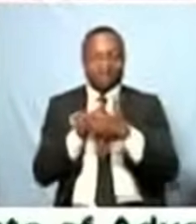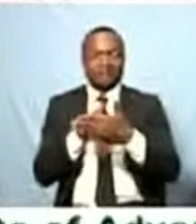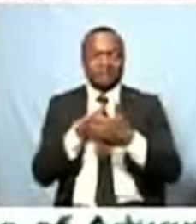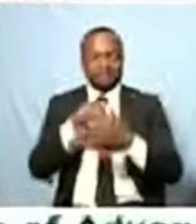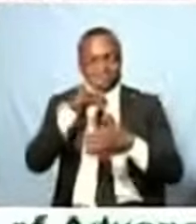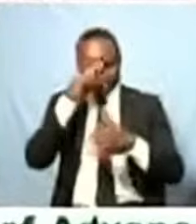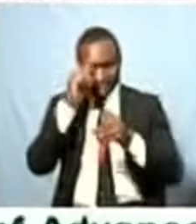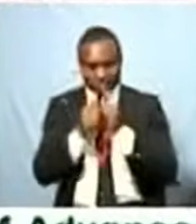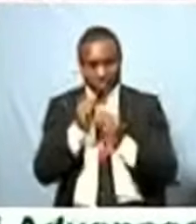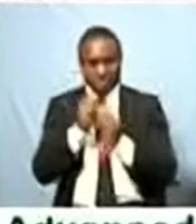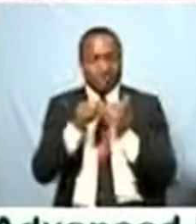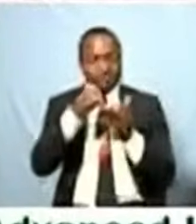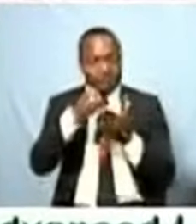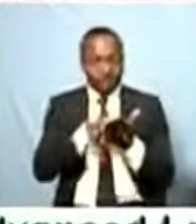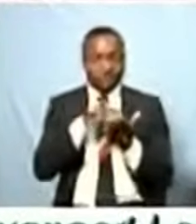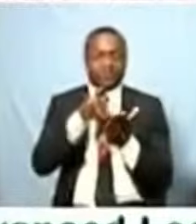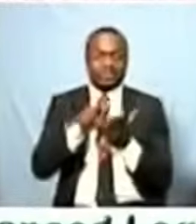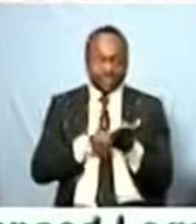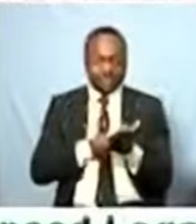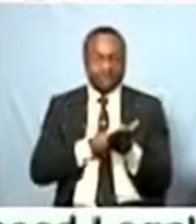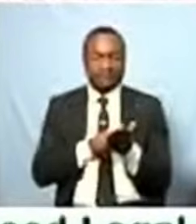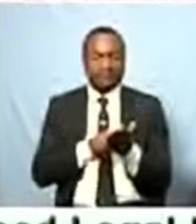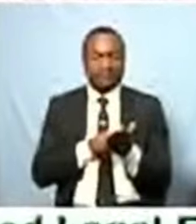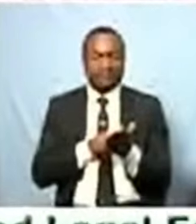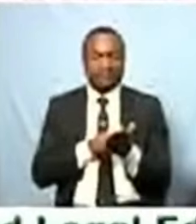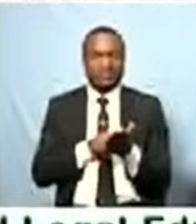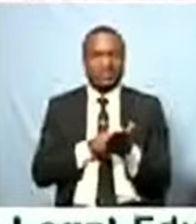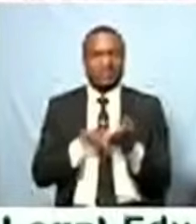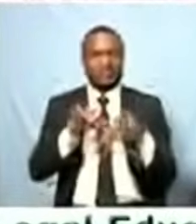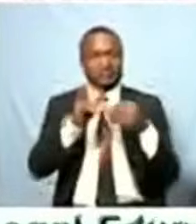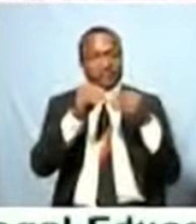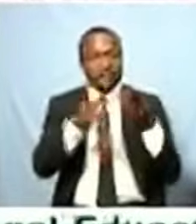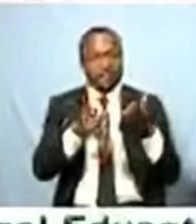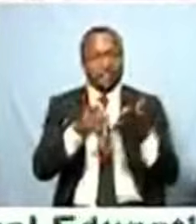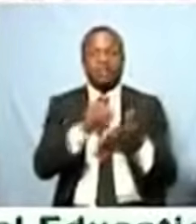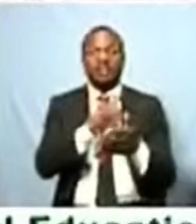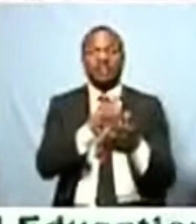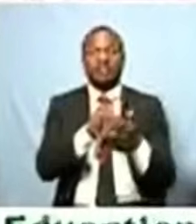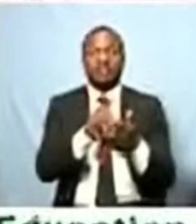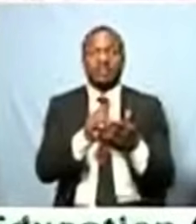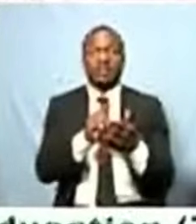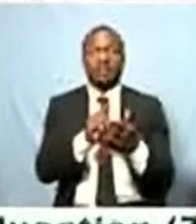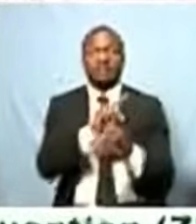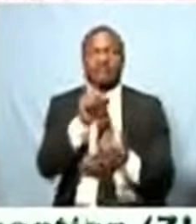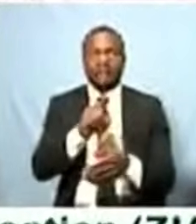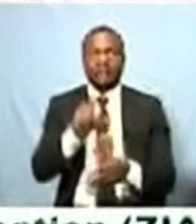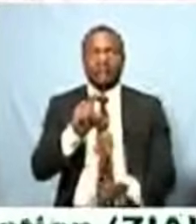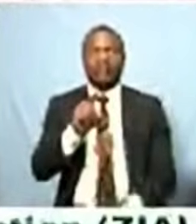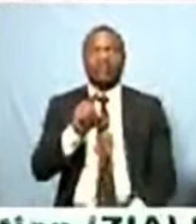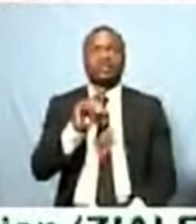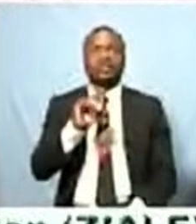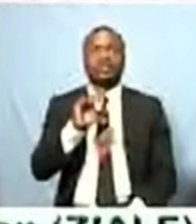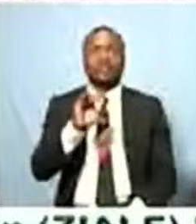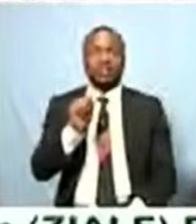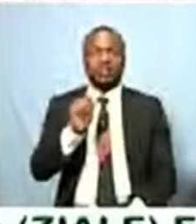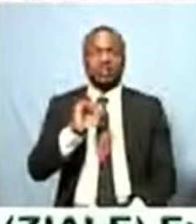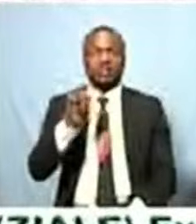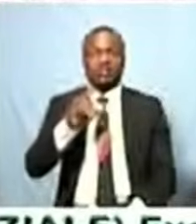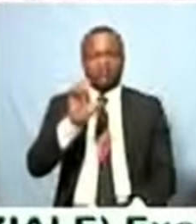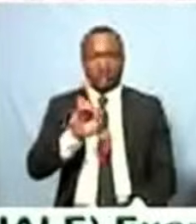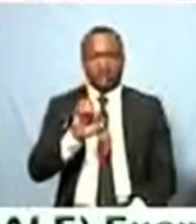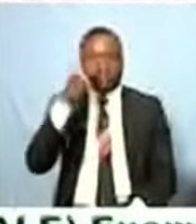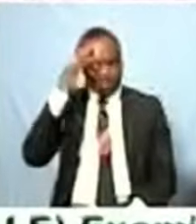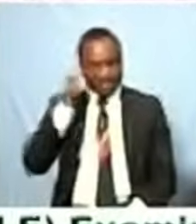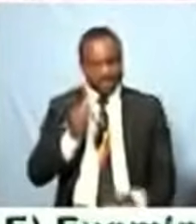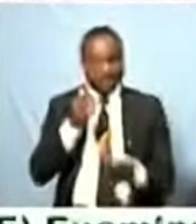the examination rules that are administered at Ziare, and that is why this motion is calling on the government that we need to